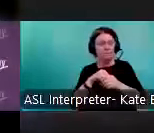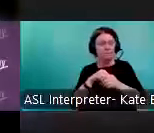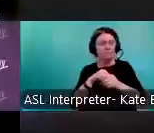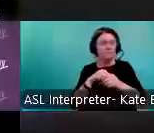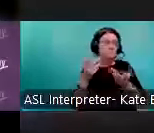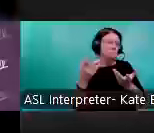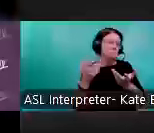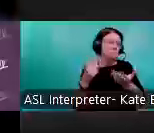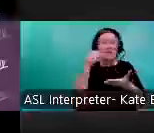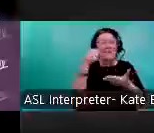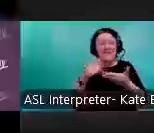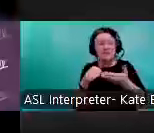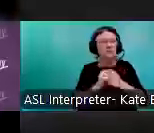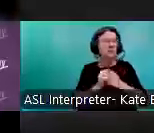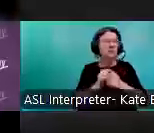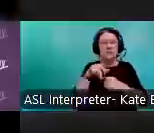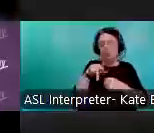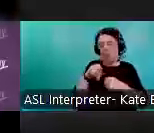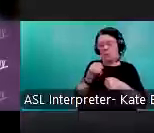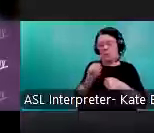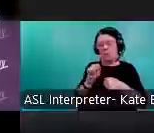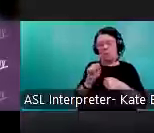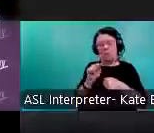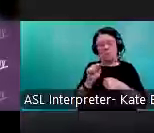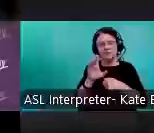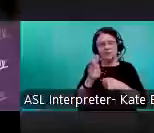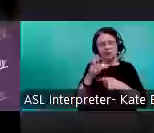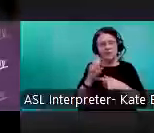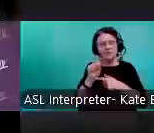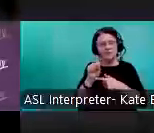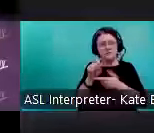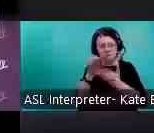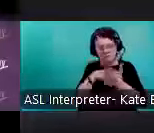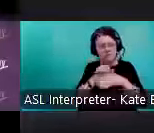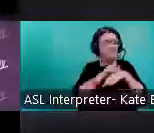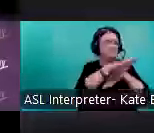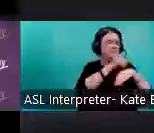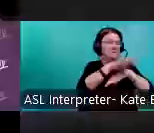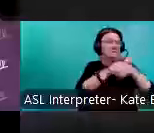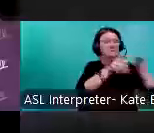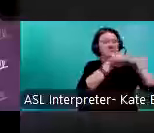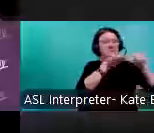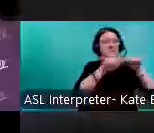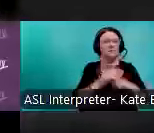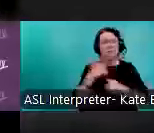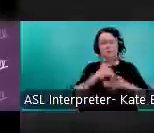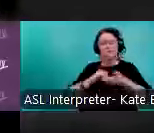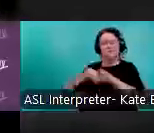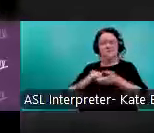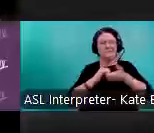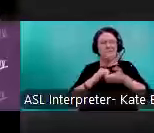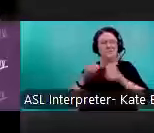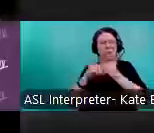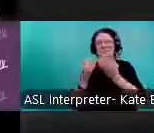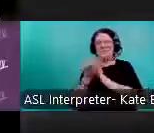send postcards. I know we have had really fun collaborative efforts with organizations around the